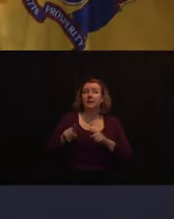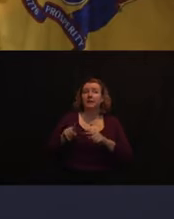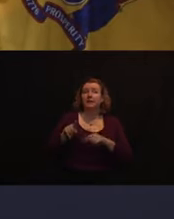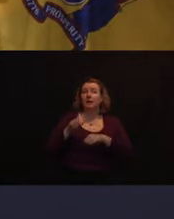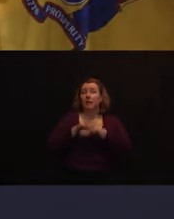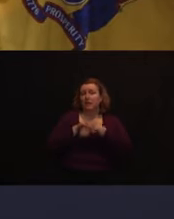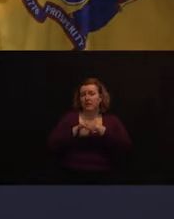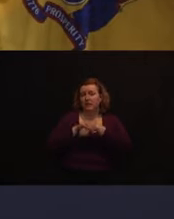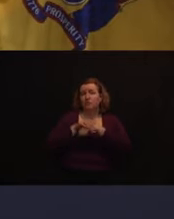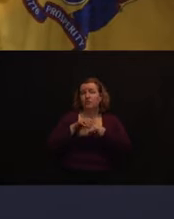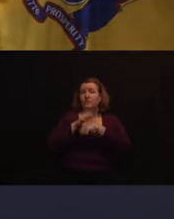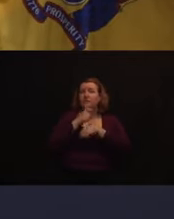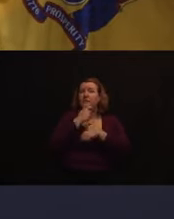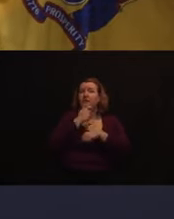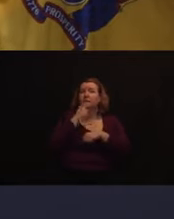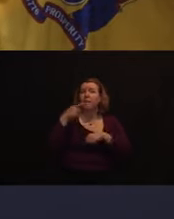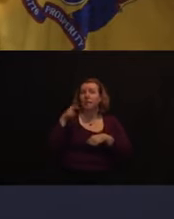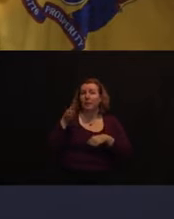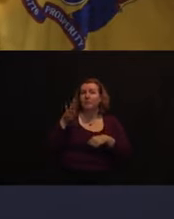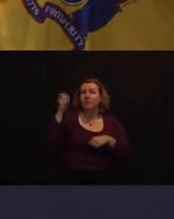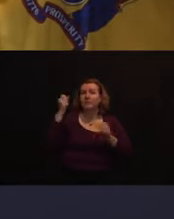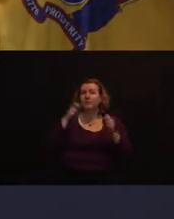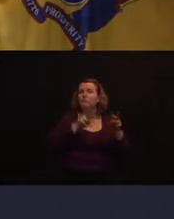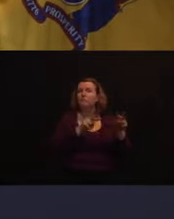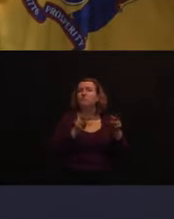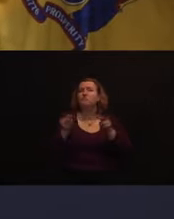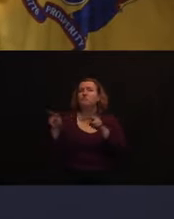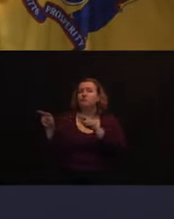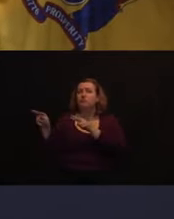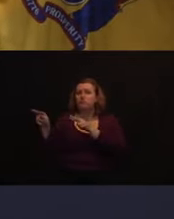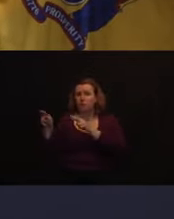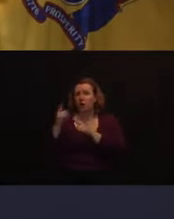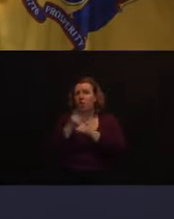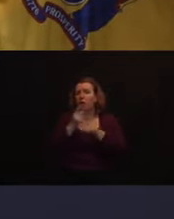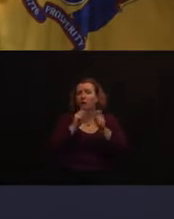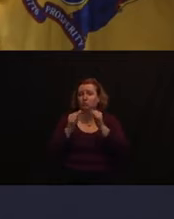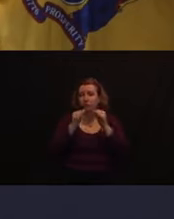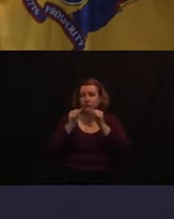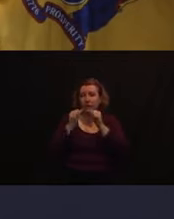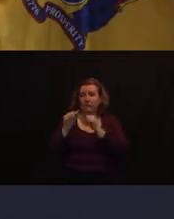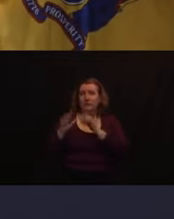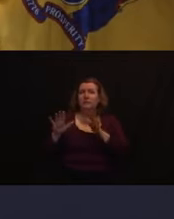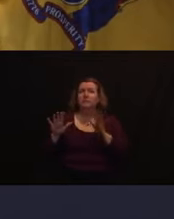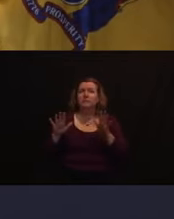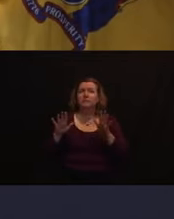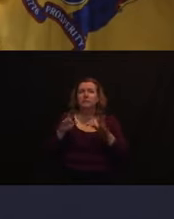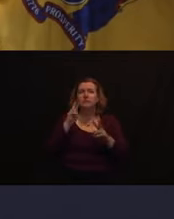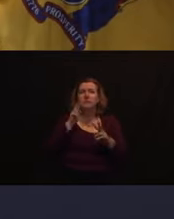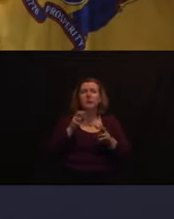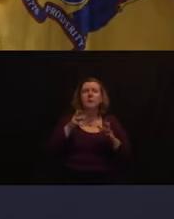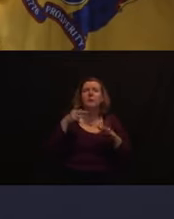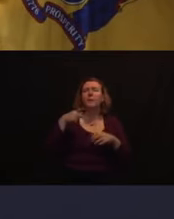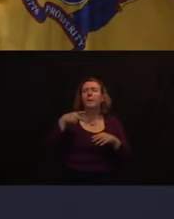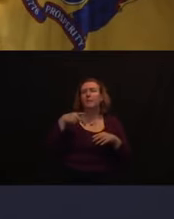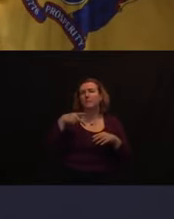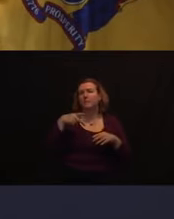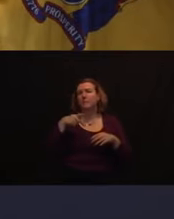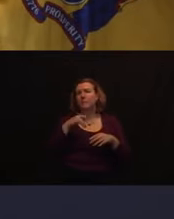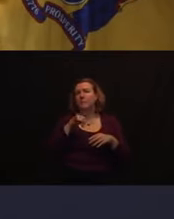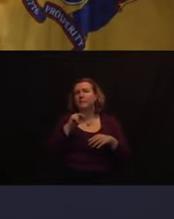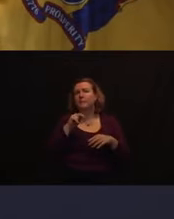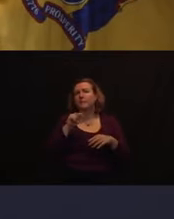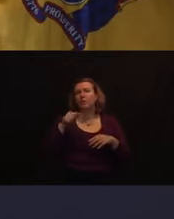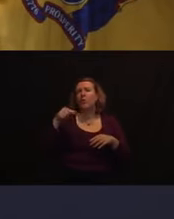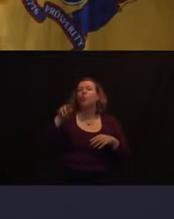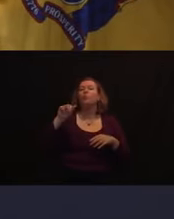bartenders would keep a watch on the alcohol consumption of the patrons, keeping an eye on the pints and quarts that were consumed.